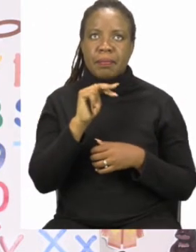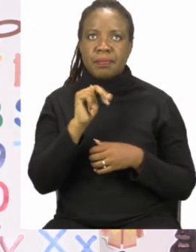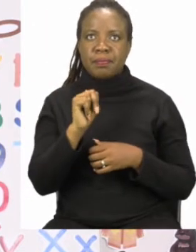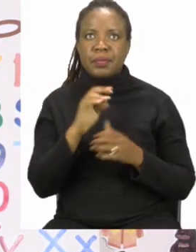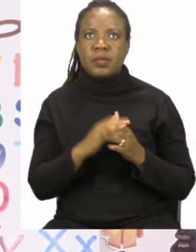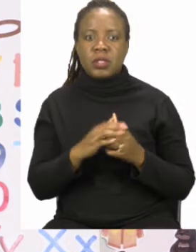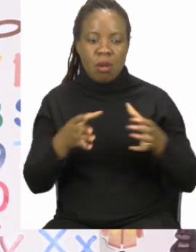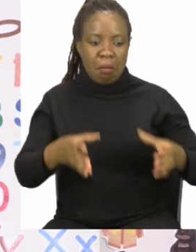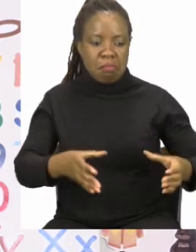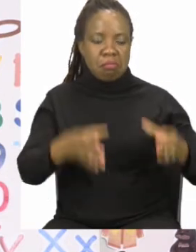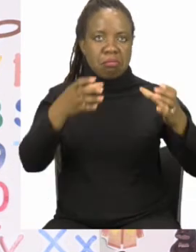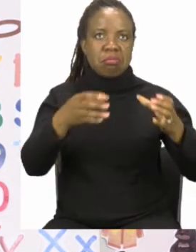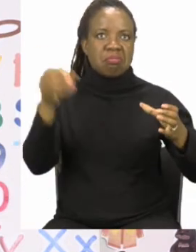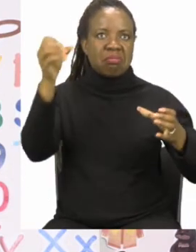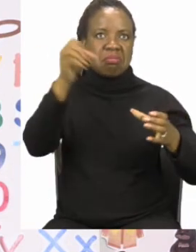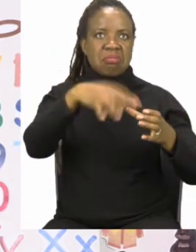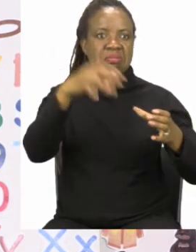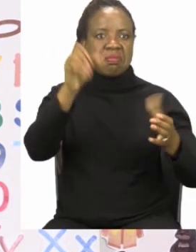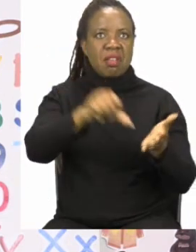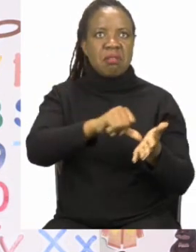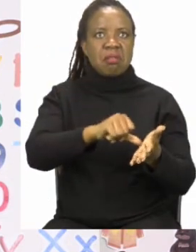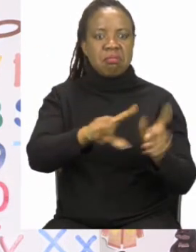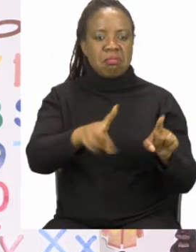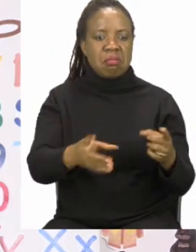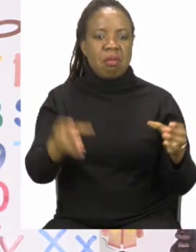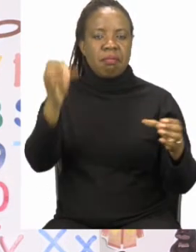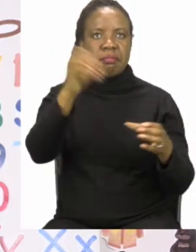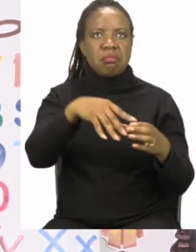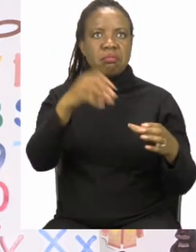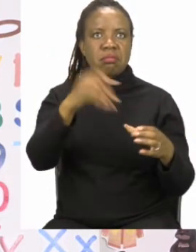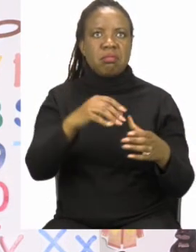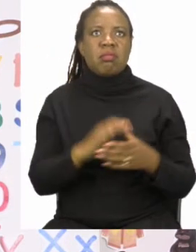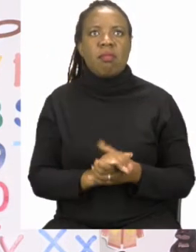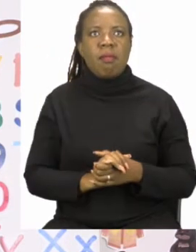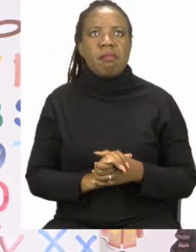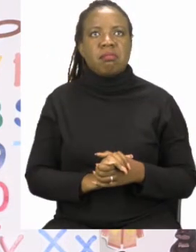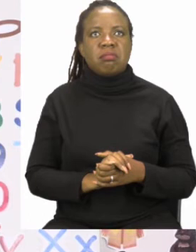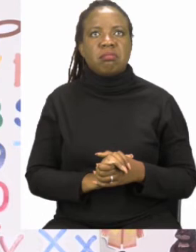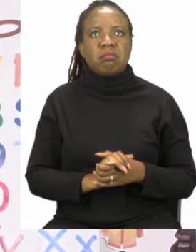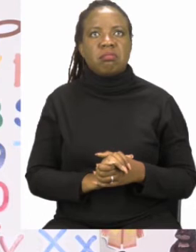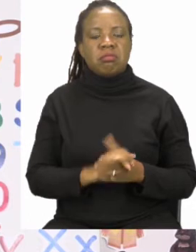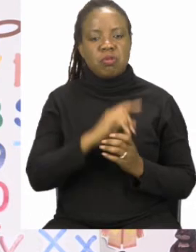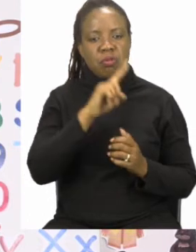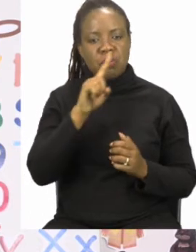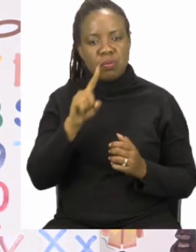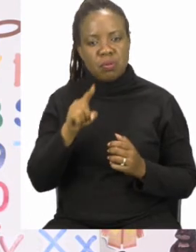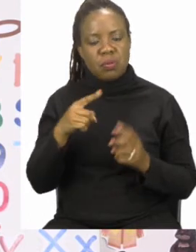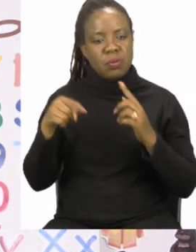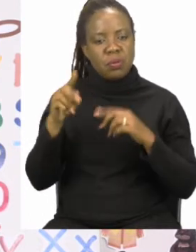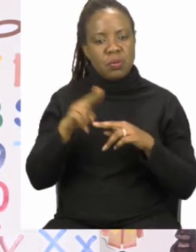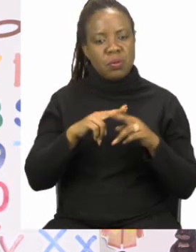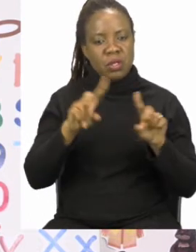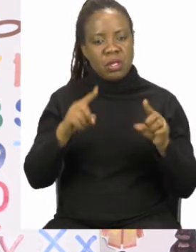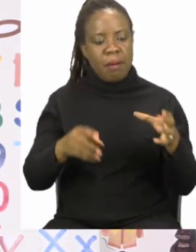that we throw all of our rubbish in. I have a bin right here, a recycle bin. Now,